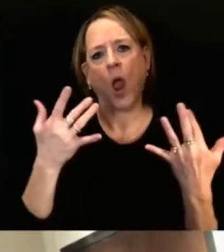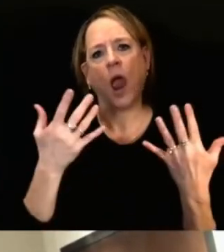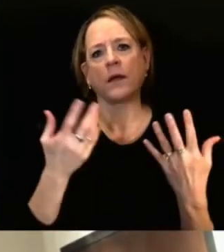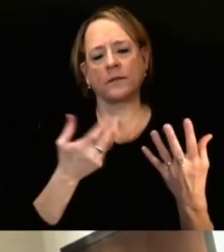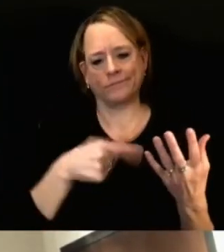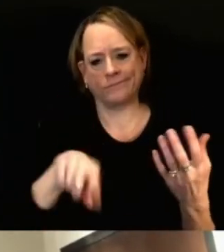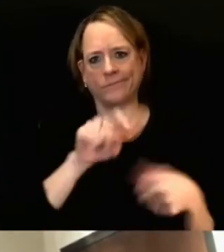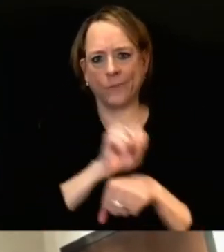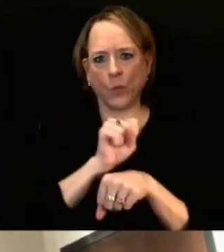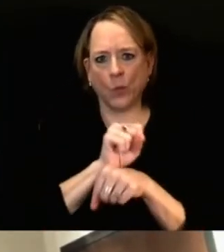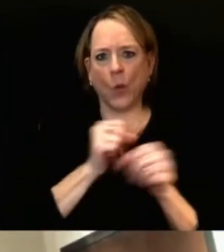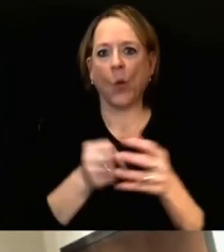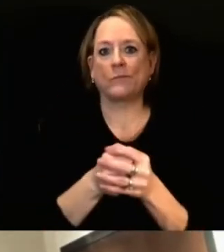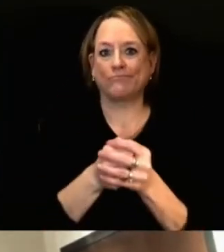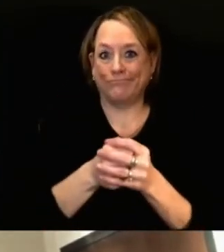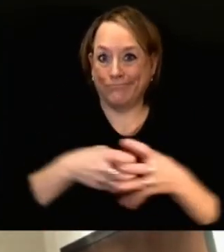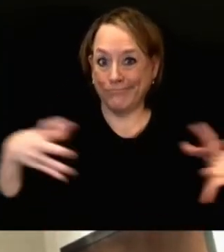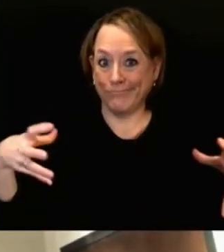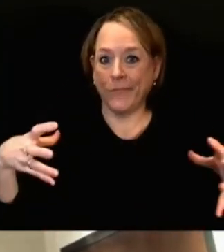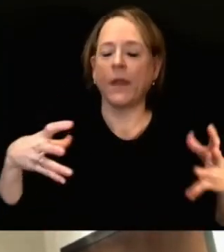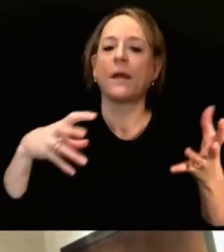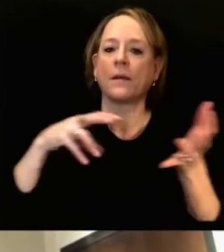is what everyone's preference is.